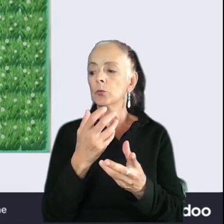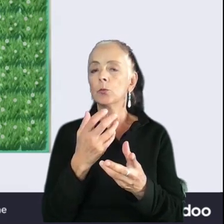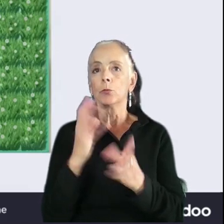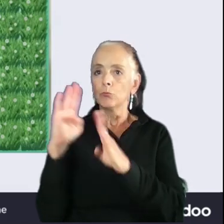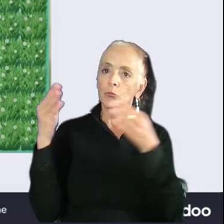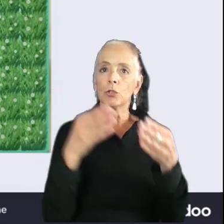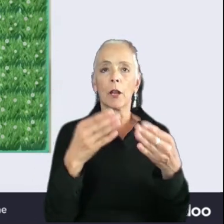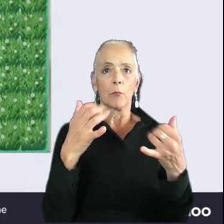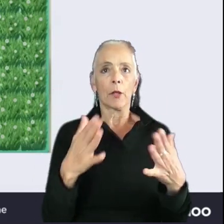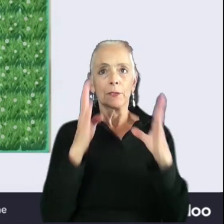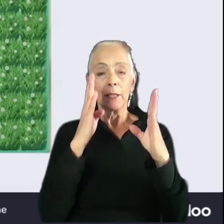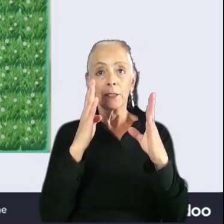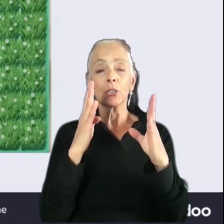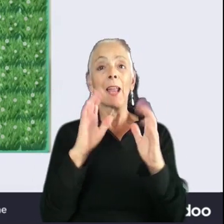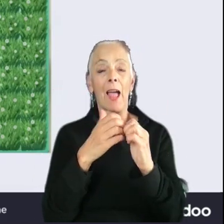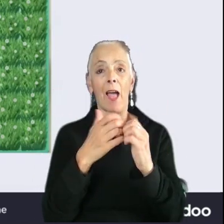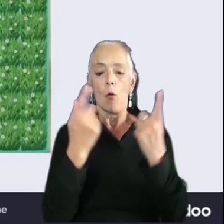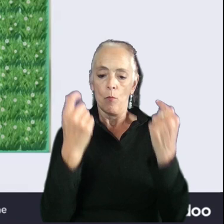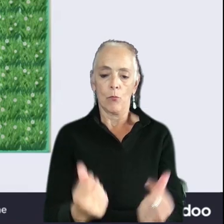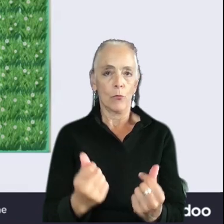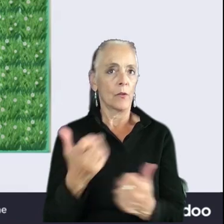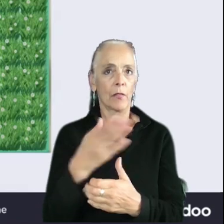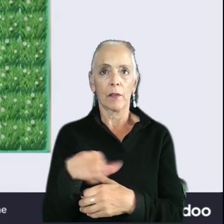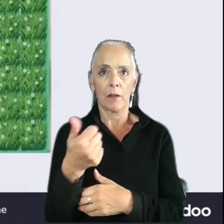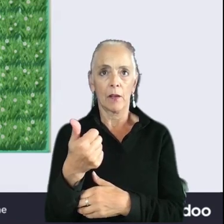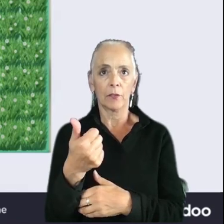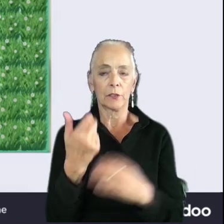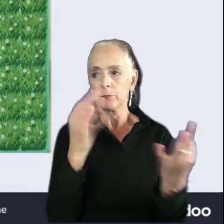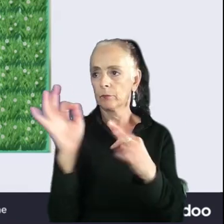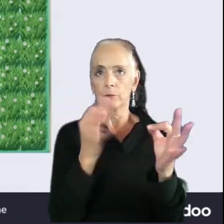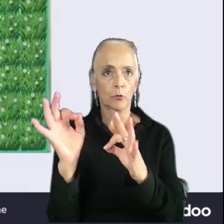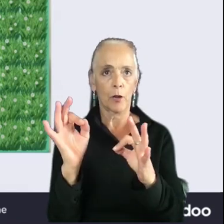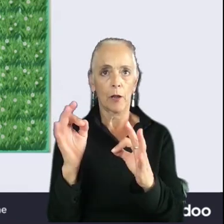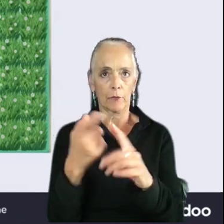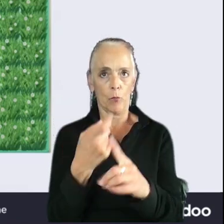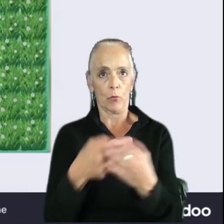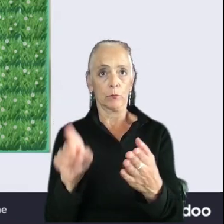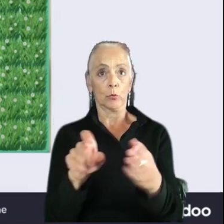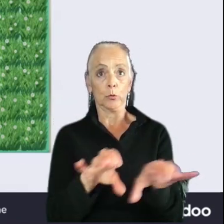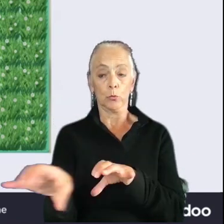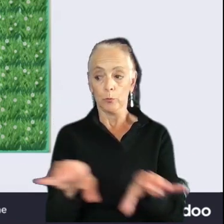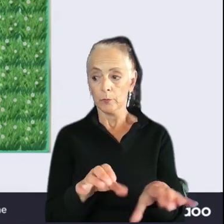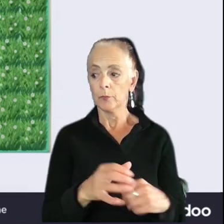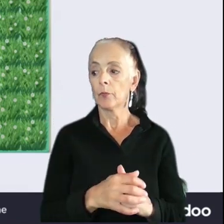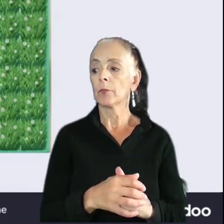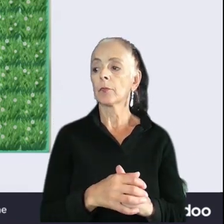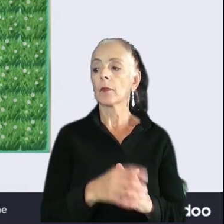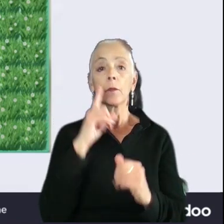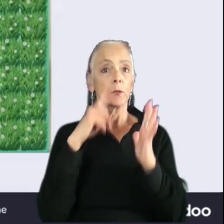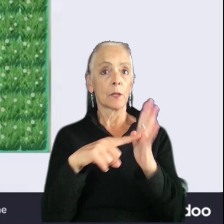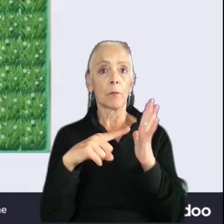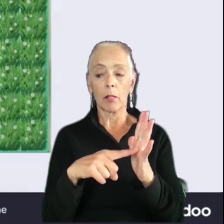by removing anything else that can take away their attention from what they are supposed to do. So as an